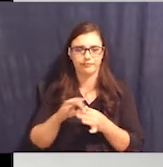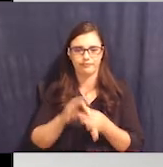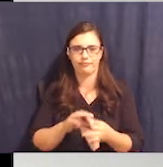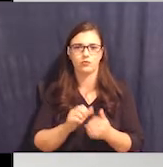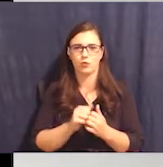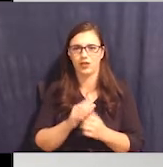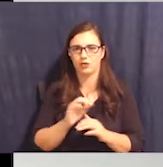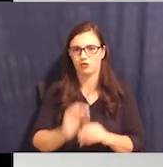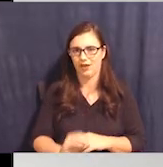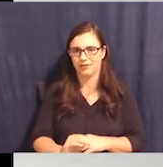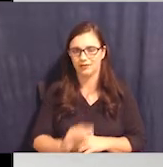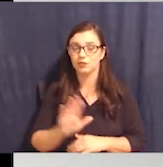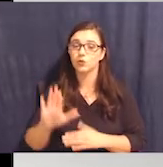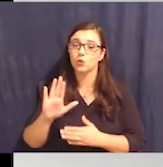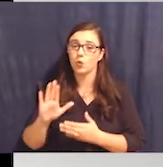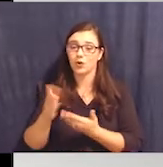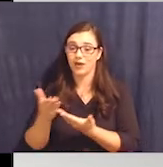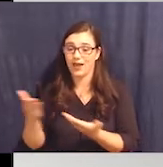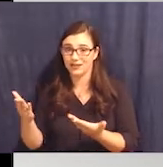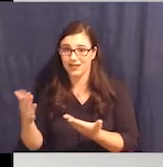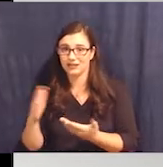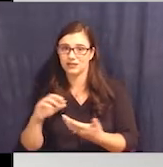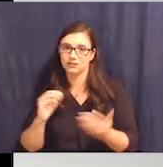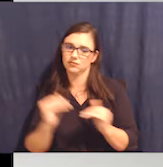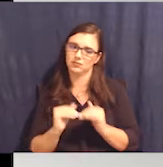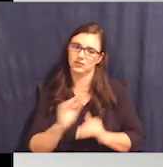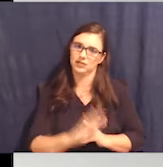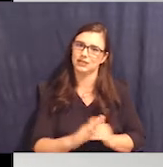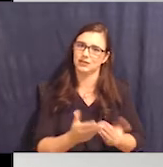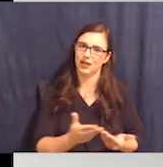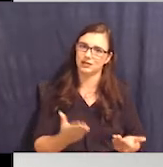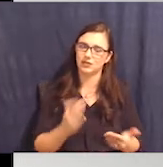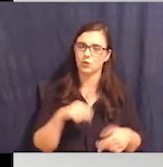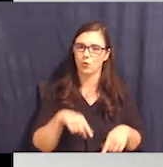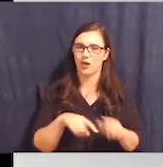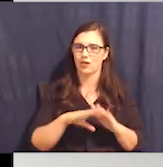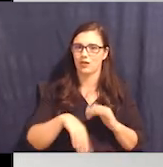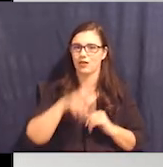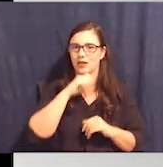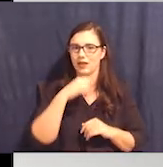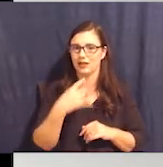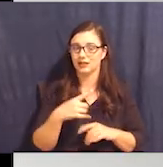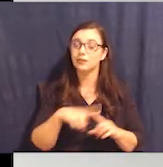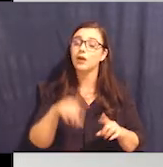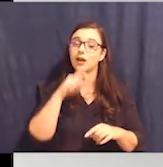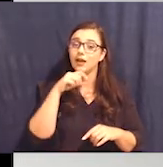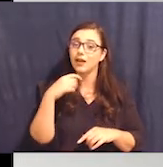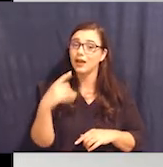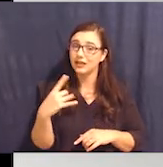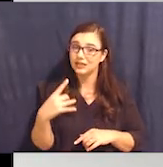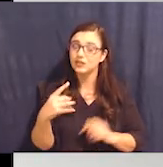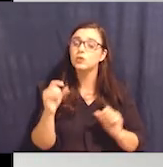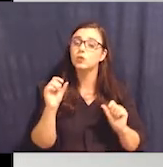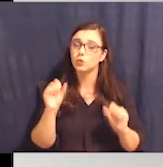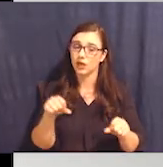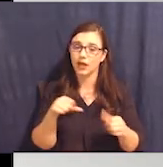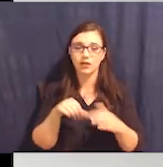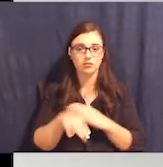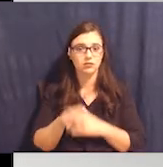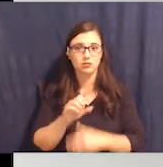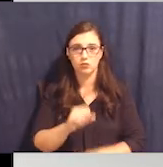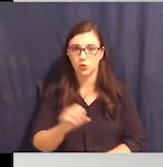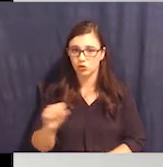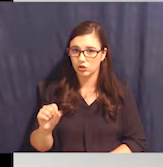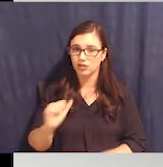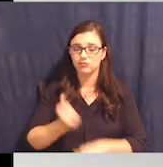deemed to the child. In other words, your assets are his assets when he's under 18. But at 18, you can